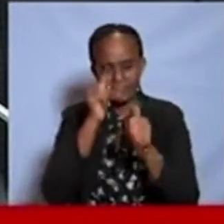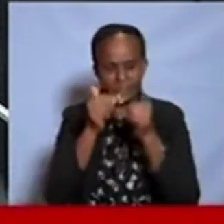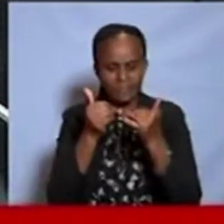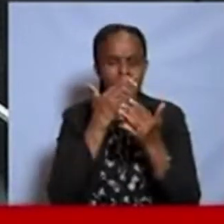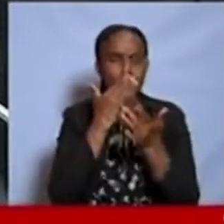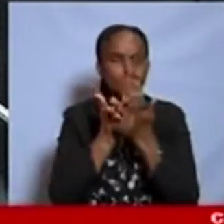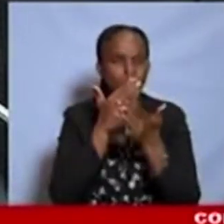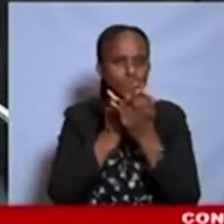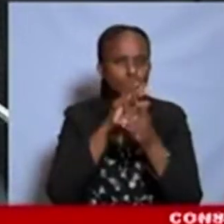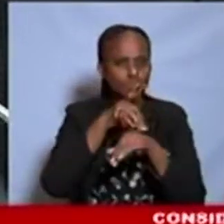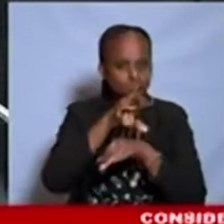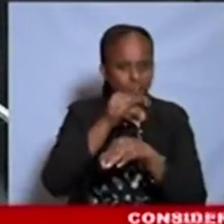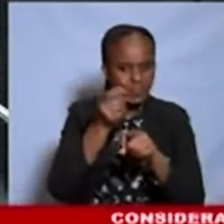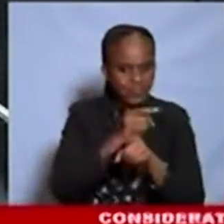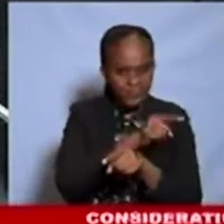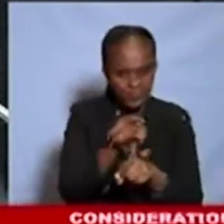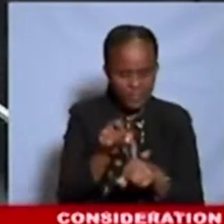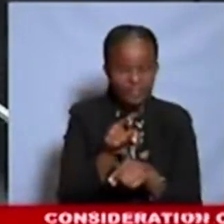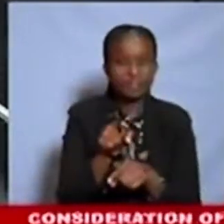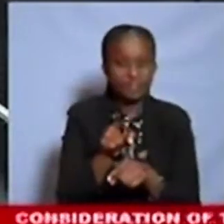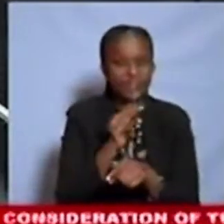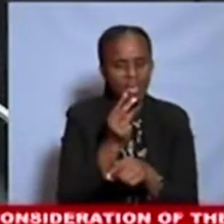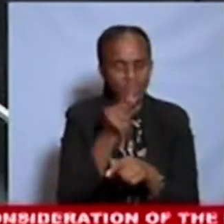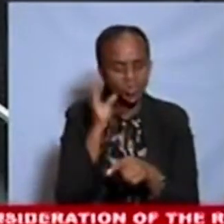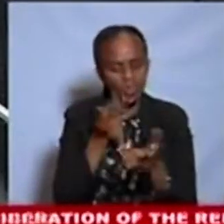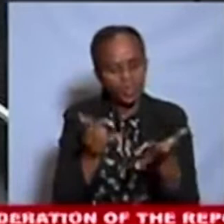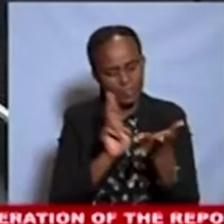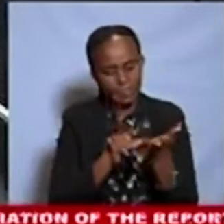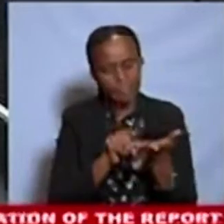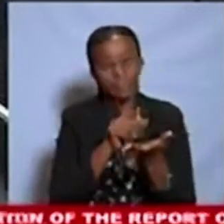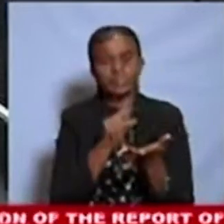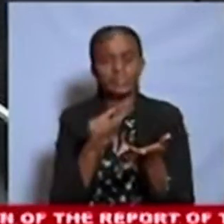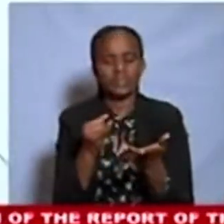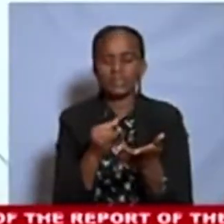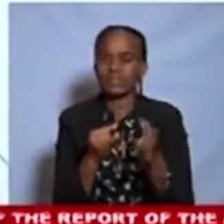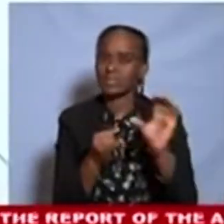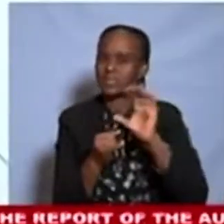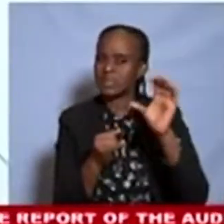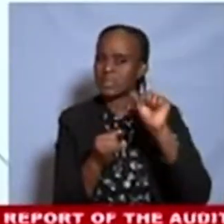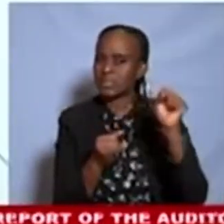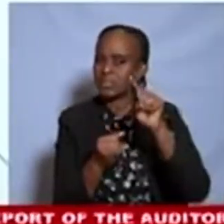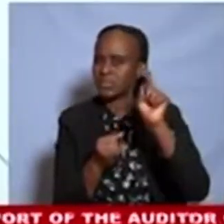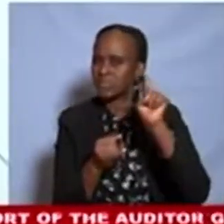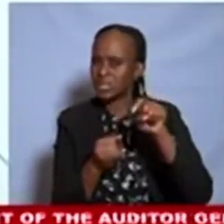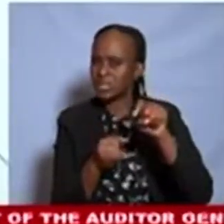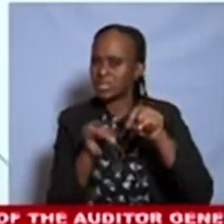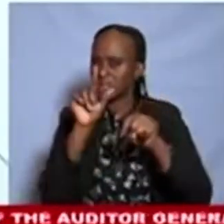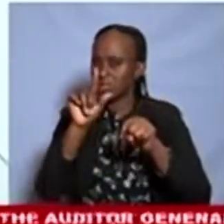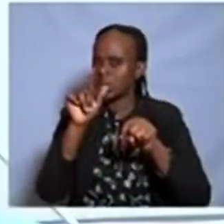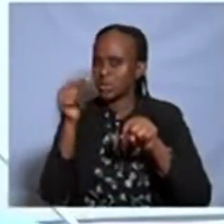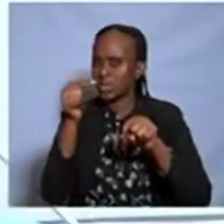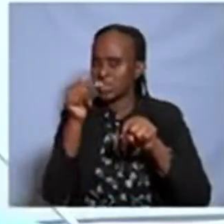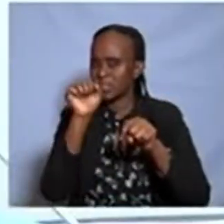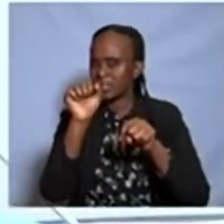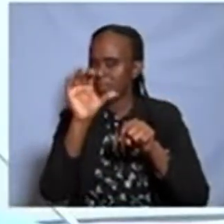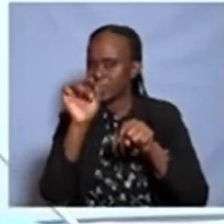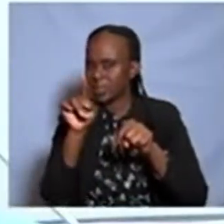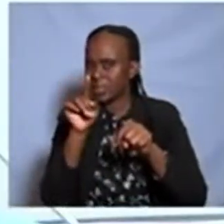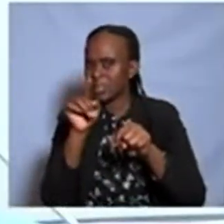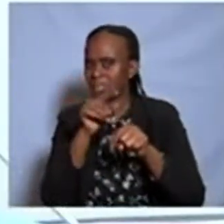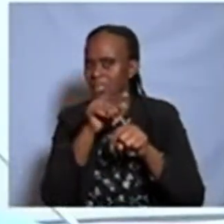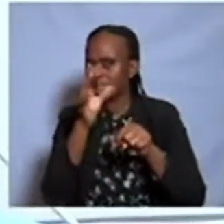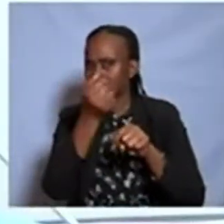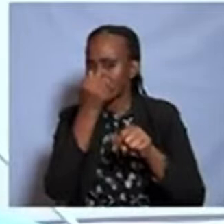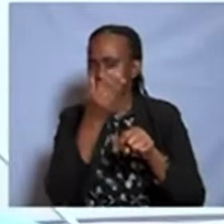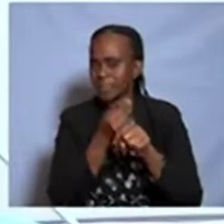good counsel that is coming through us, I think we'll relook at this issue and deal But with CS, do you need the Local Service Commission to recover the money that has been taken?